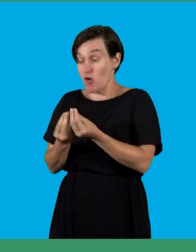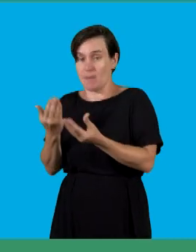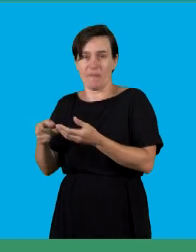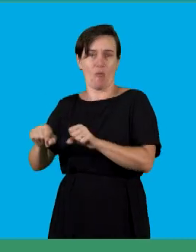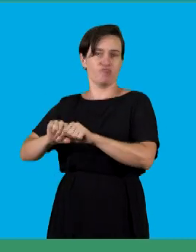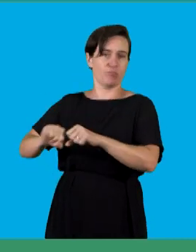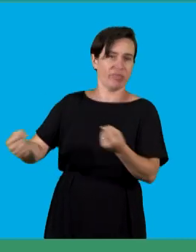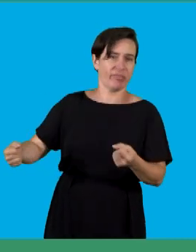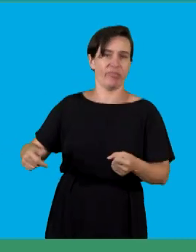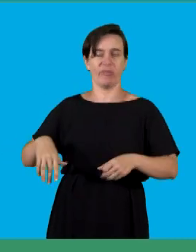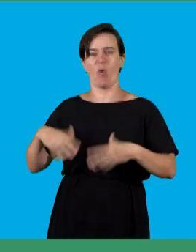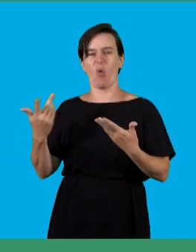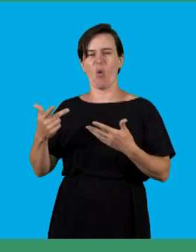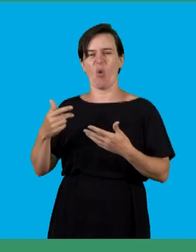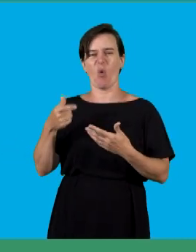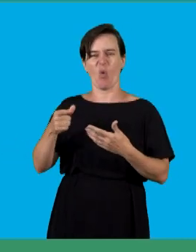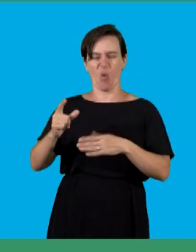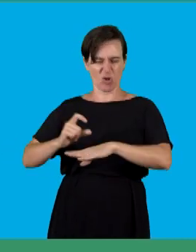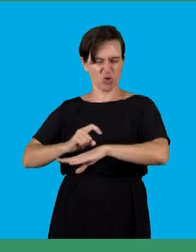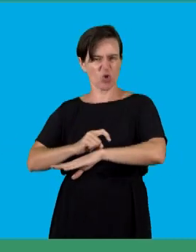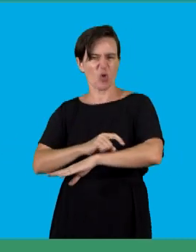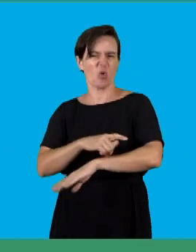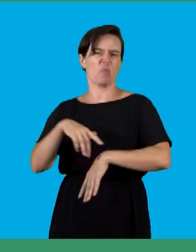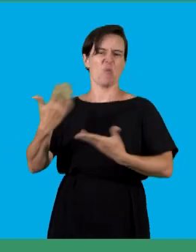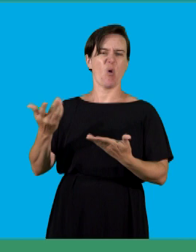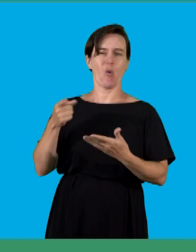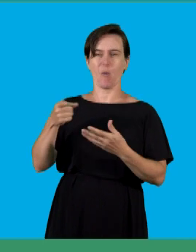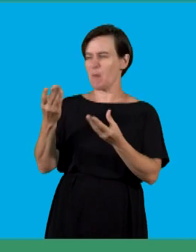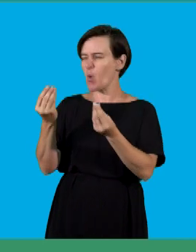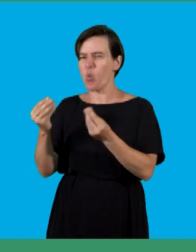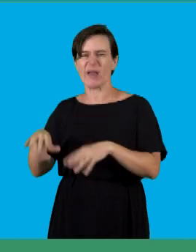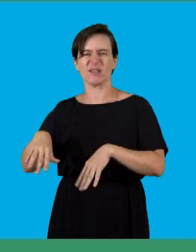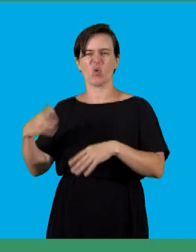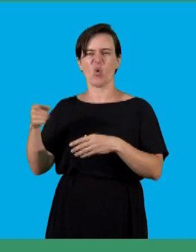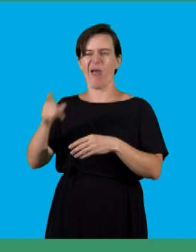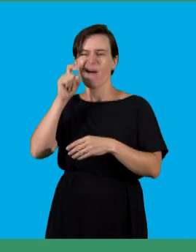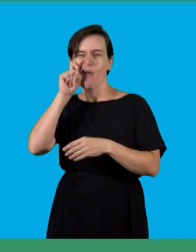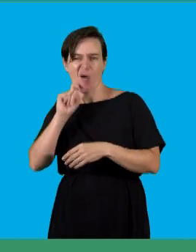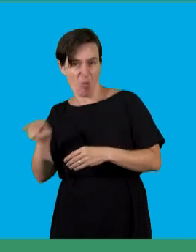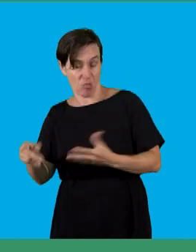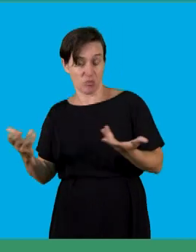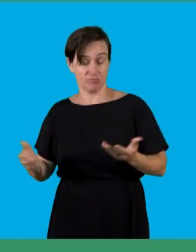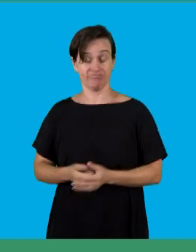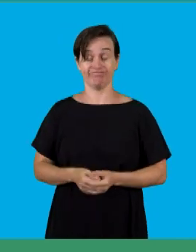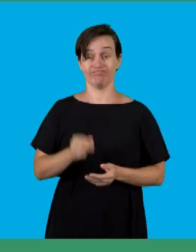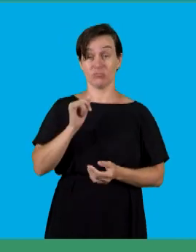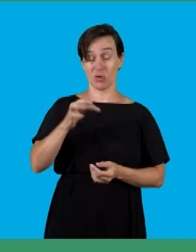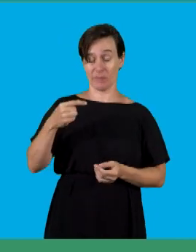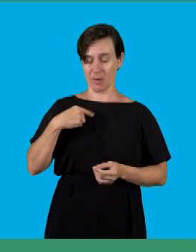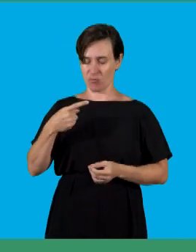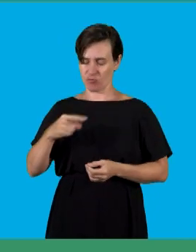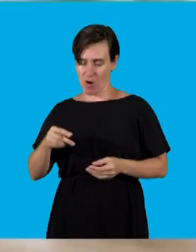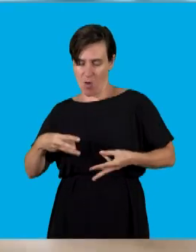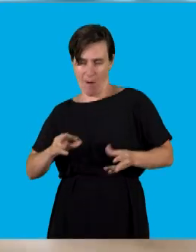from breakage, from the germs, from moisture, or from spoilage. So if my product